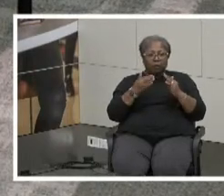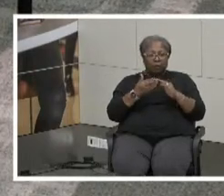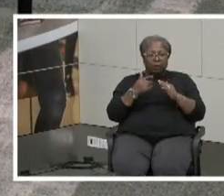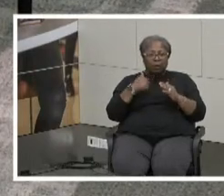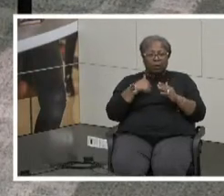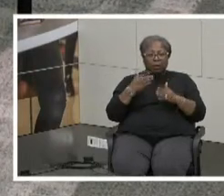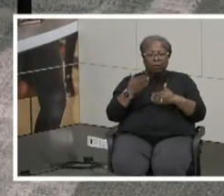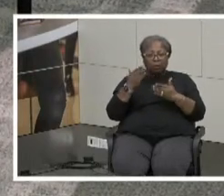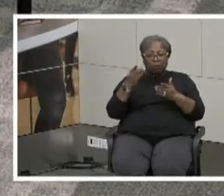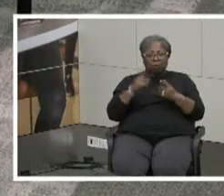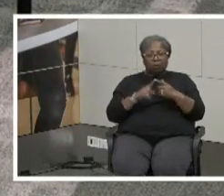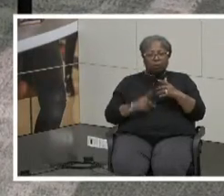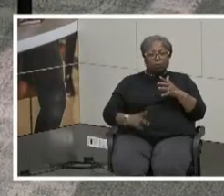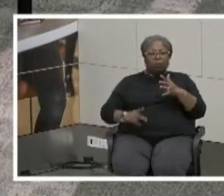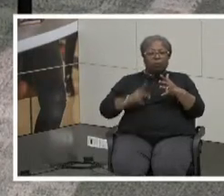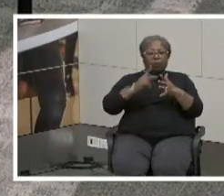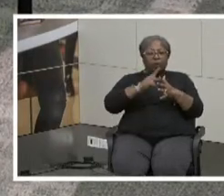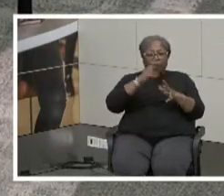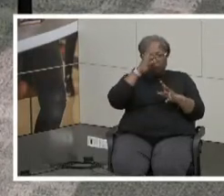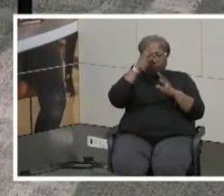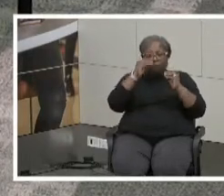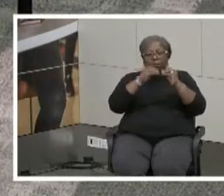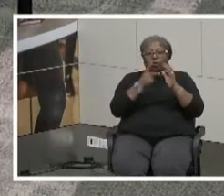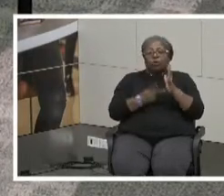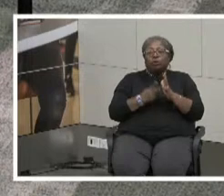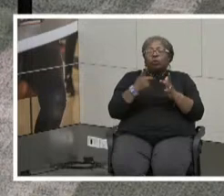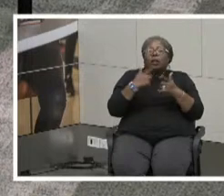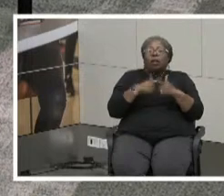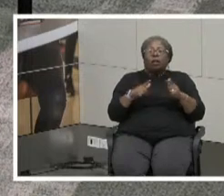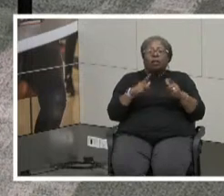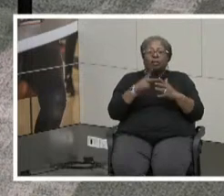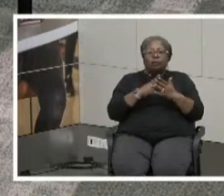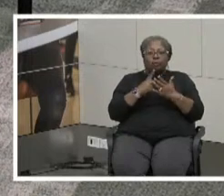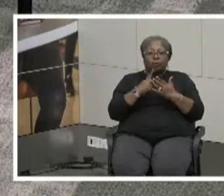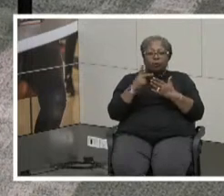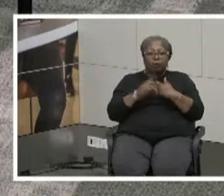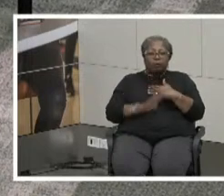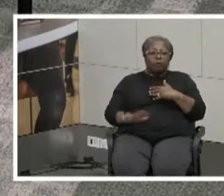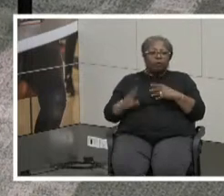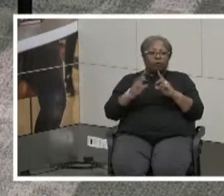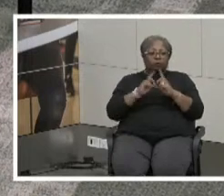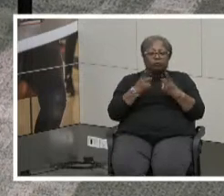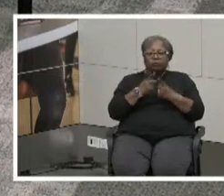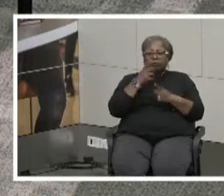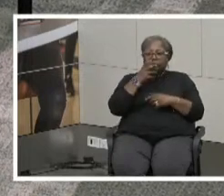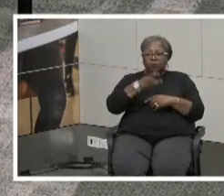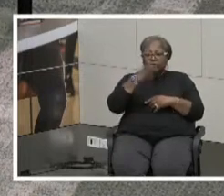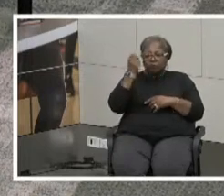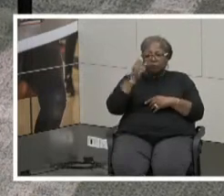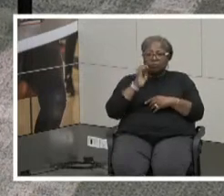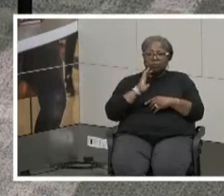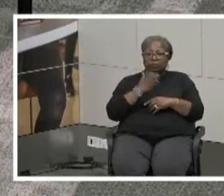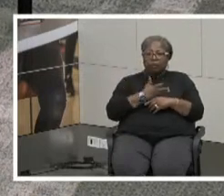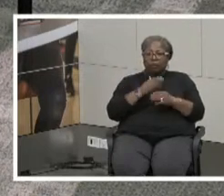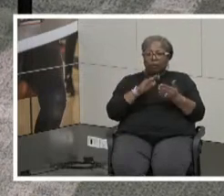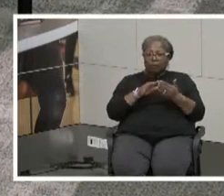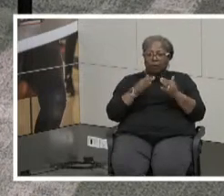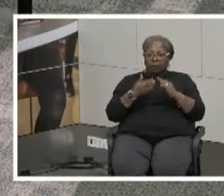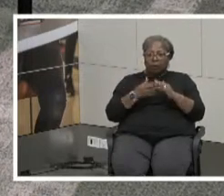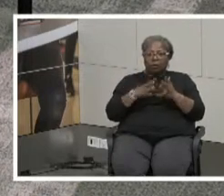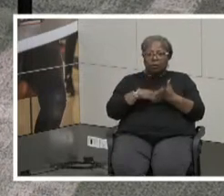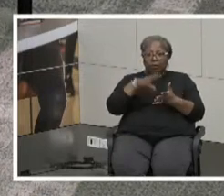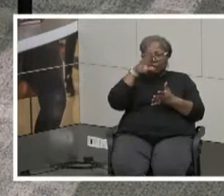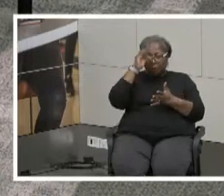recommend you to prioritize creating more dual language programs across our district not taking it away from my neighborhood